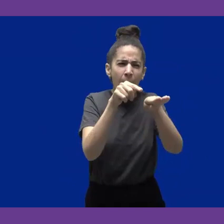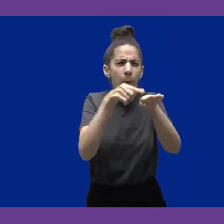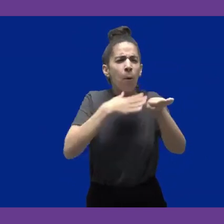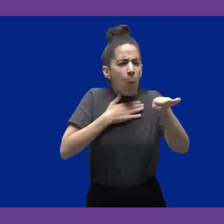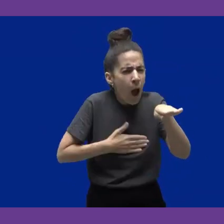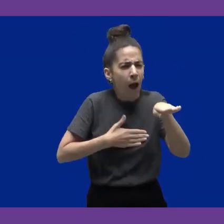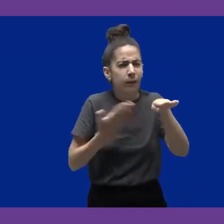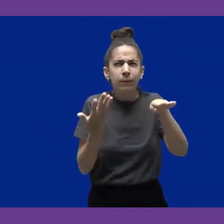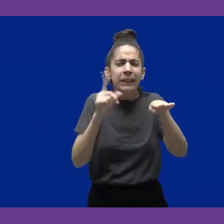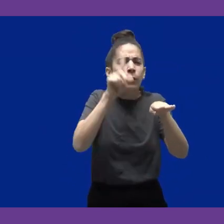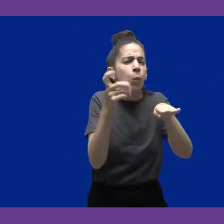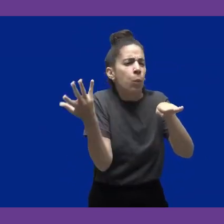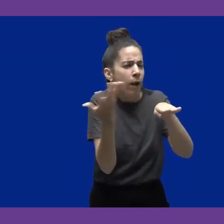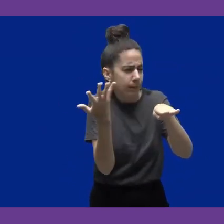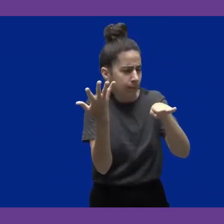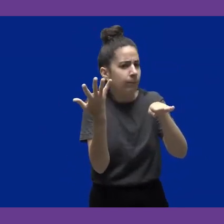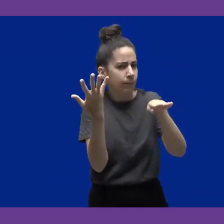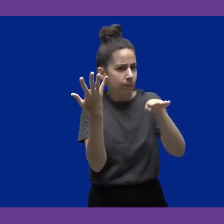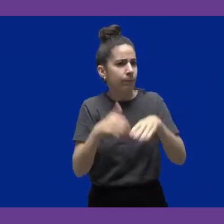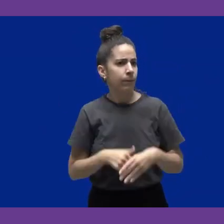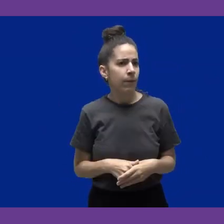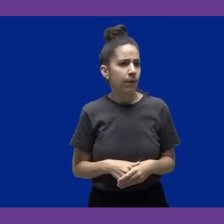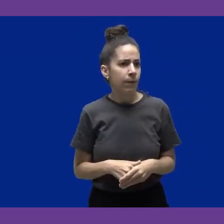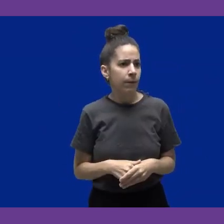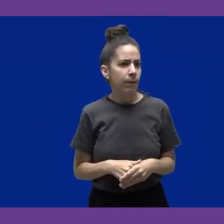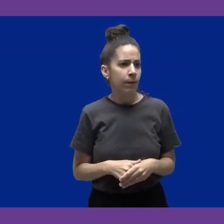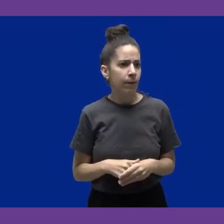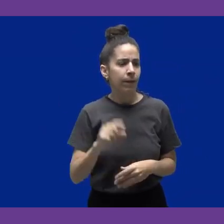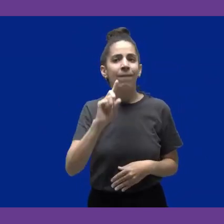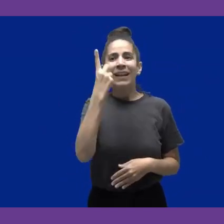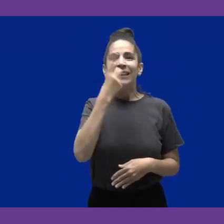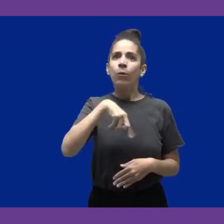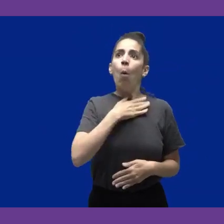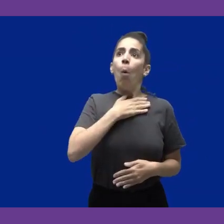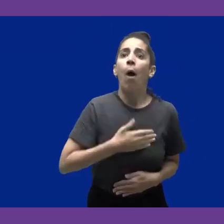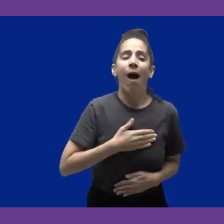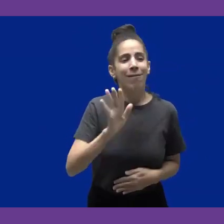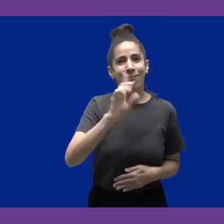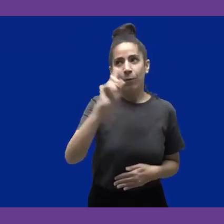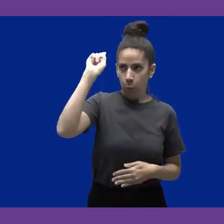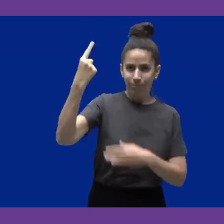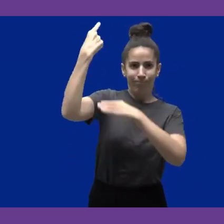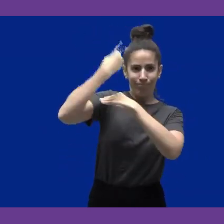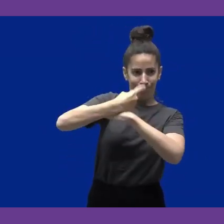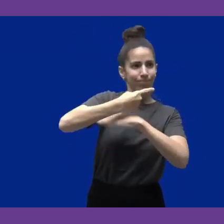not as the law. The law is not voluntary. You have to fulfill it unless you have some exceptions, like Chiara